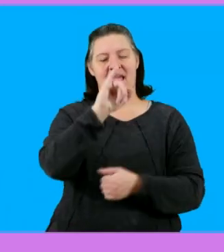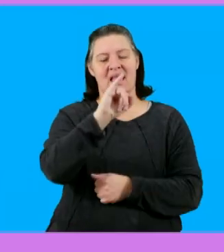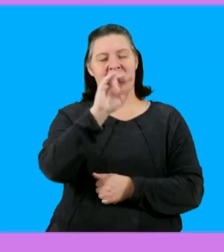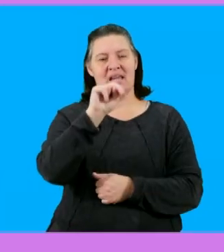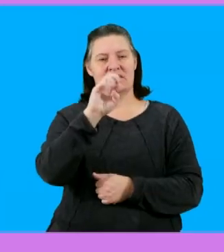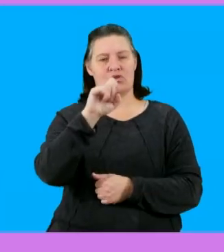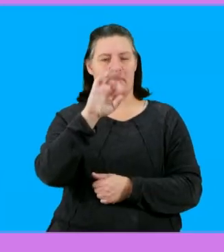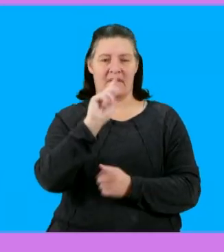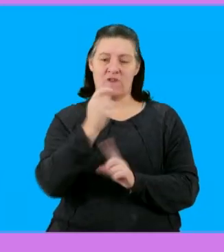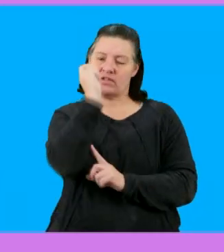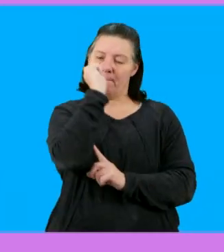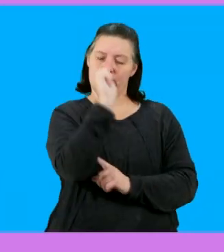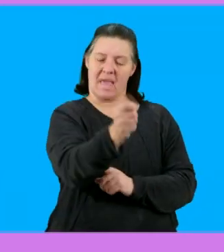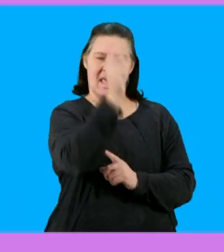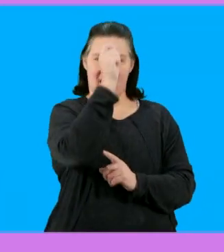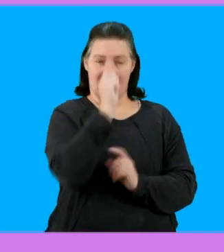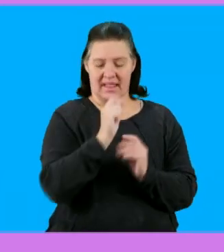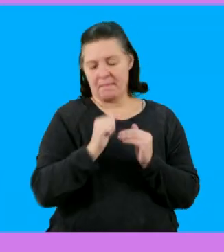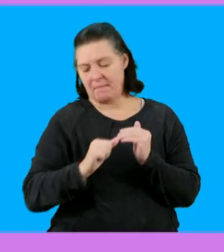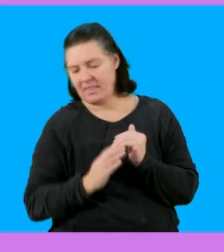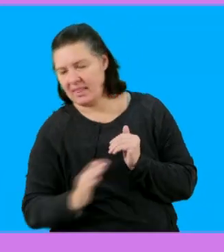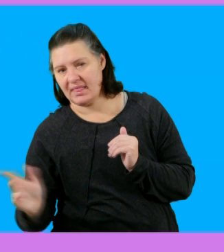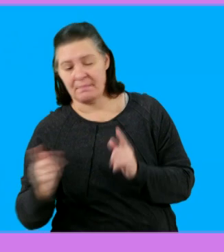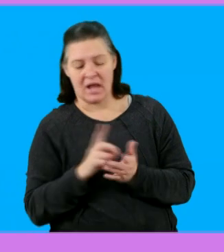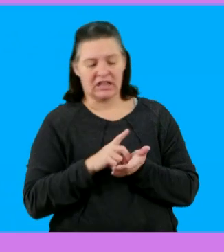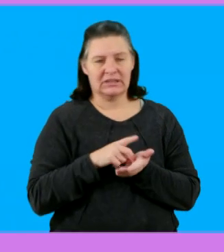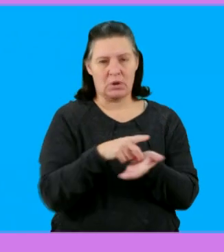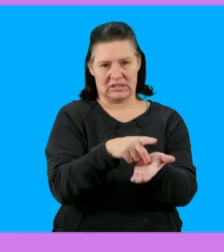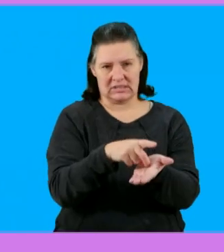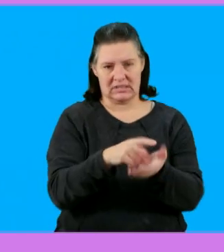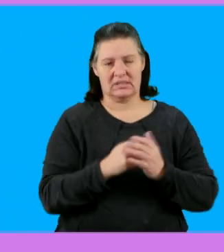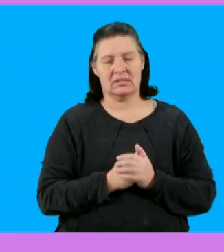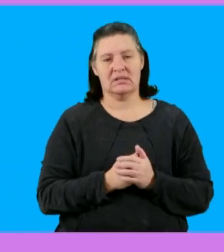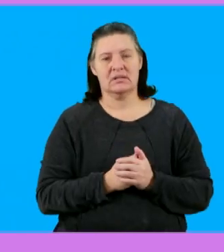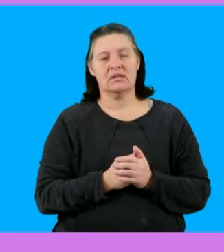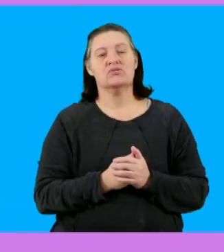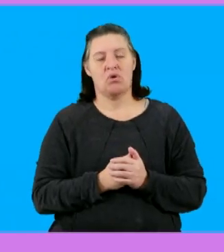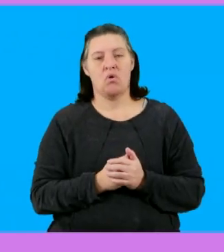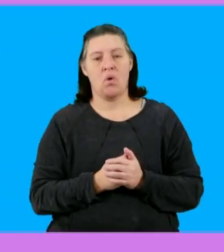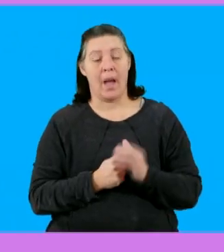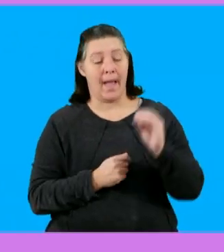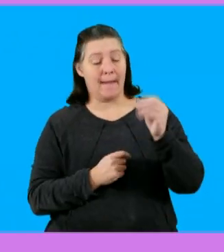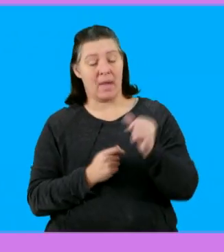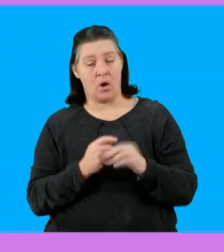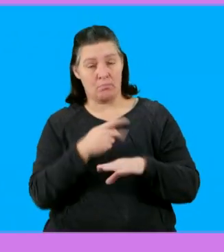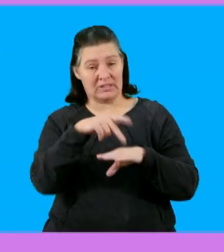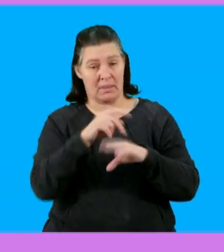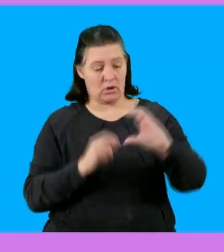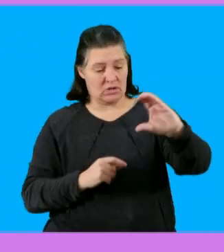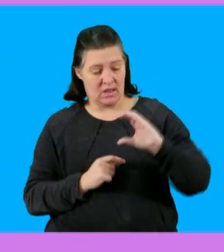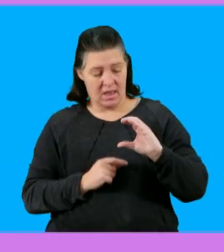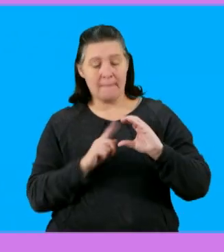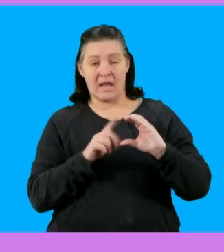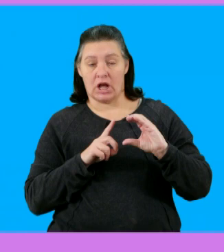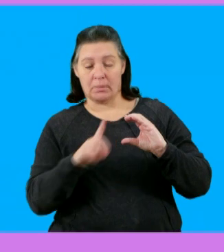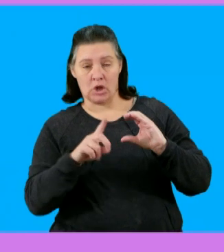installment, right? So that is a deposit. A deposit is a down payment. It's money that you pay, right?